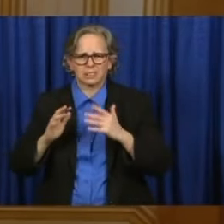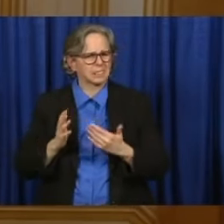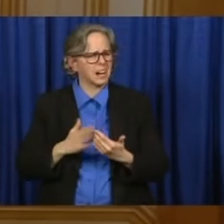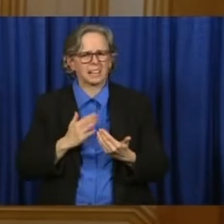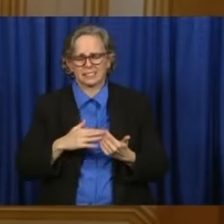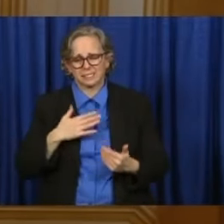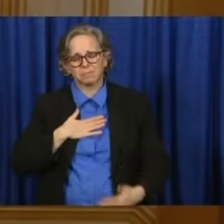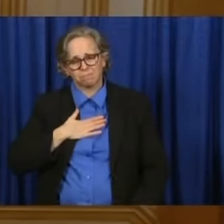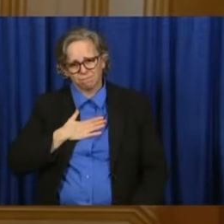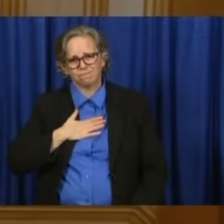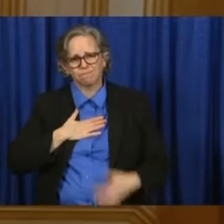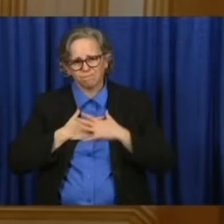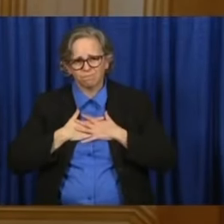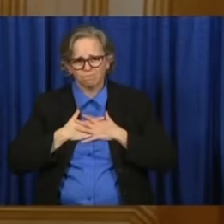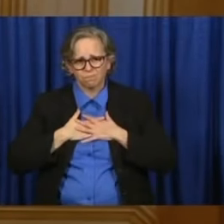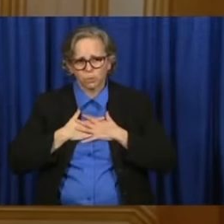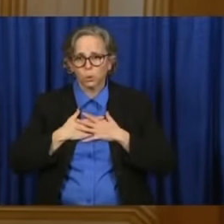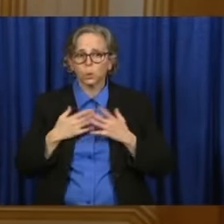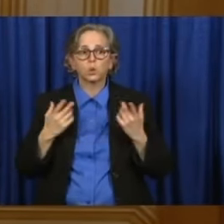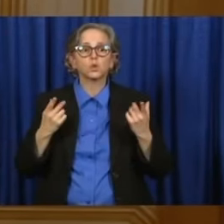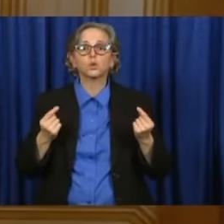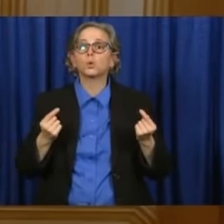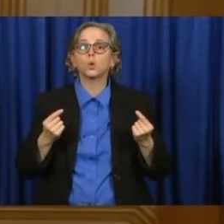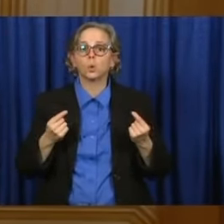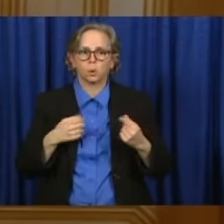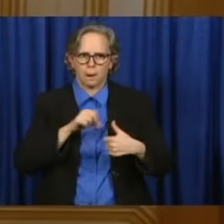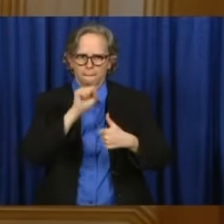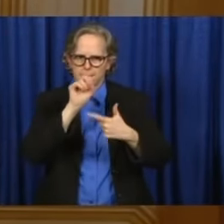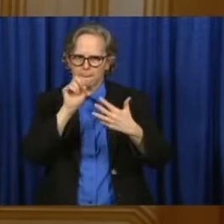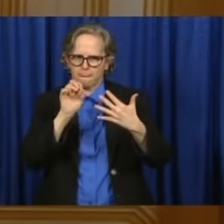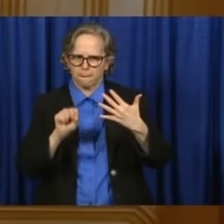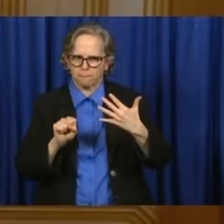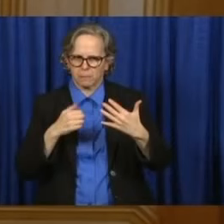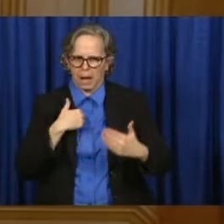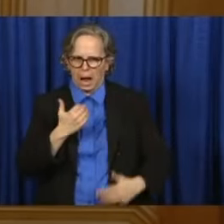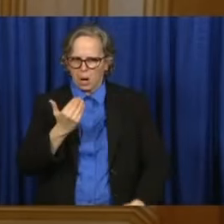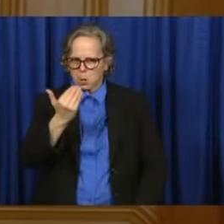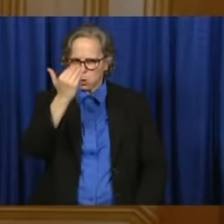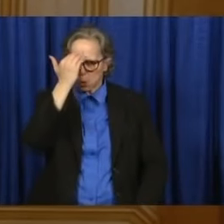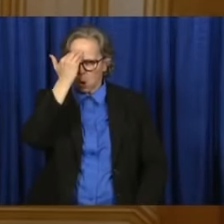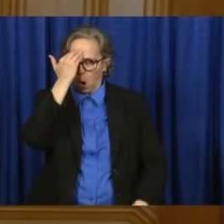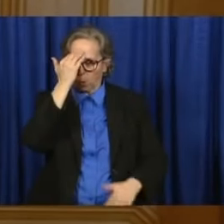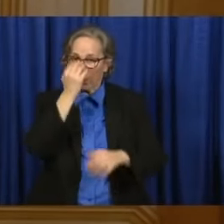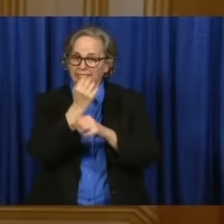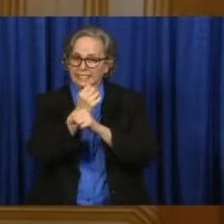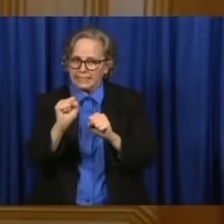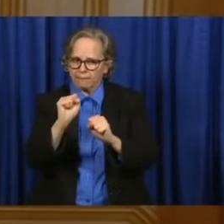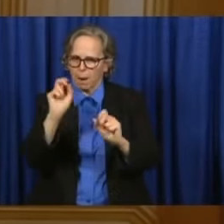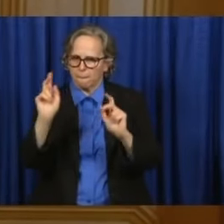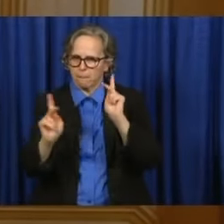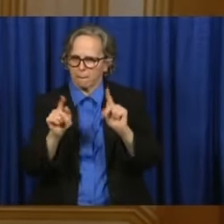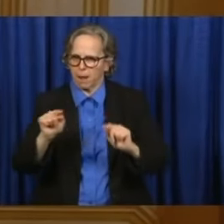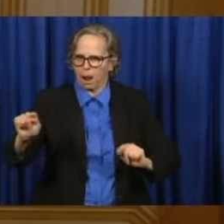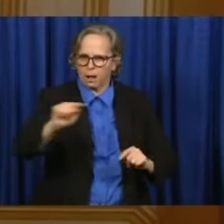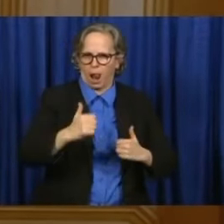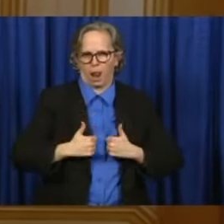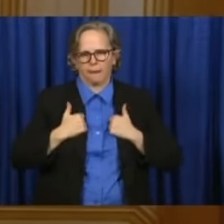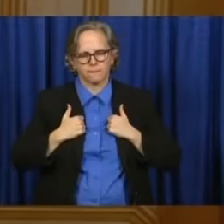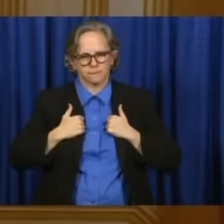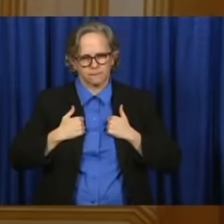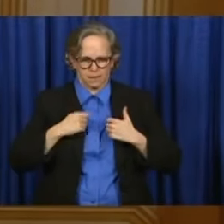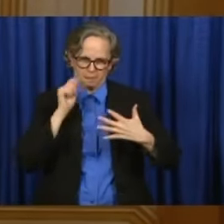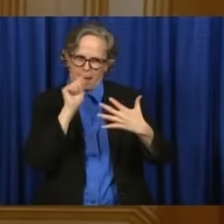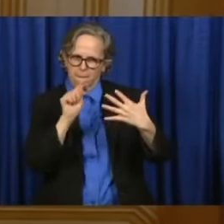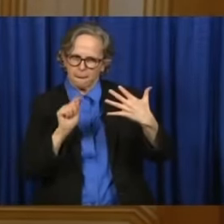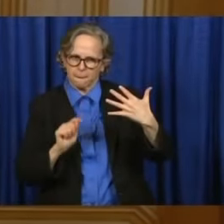today is action that I know will save lives. We look forward to the day when we can be back